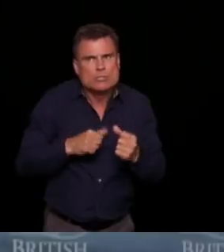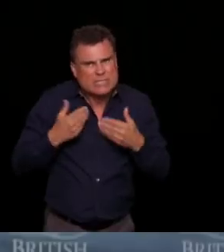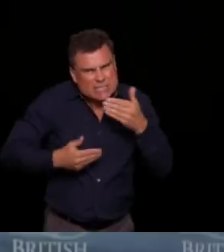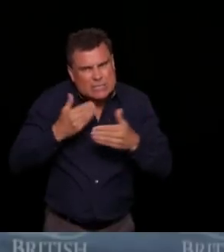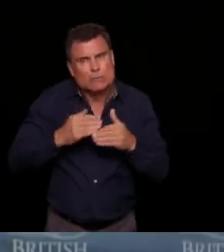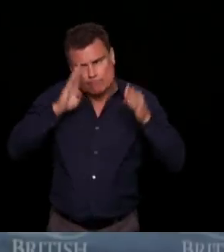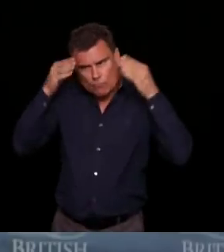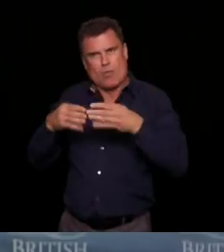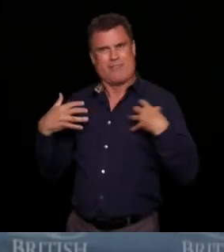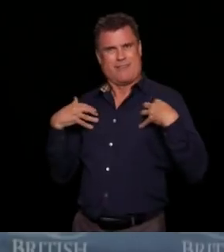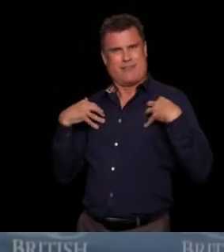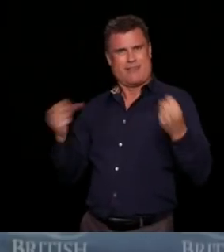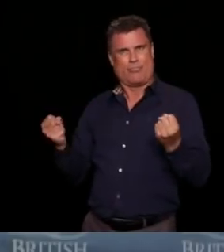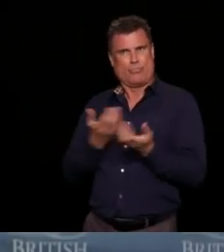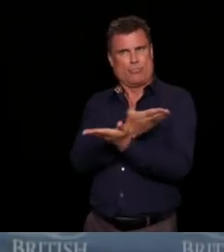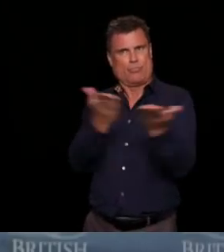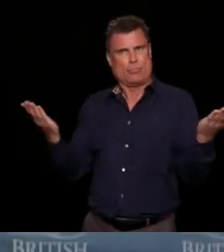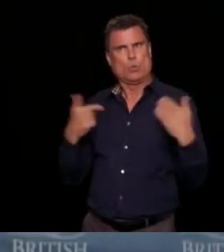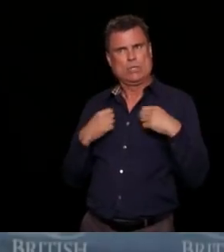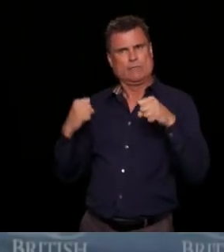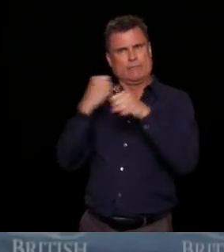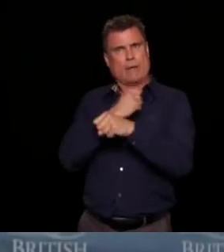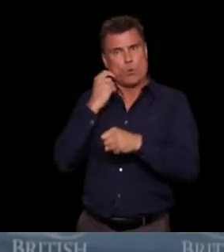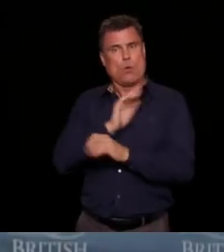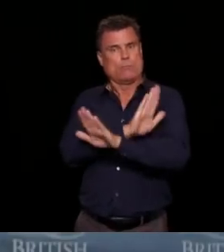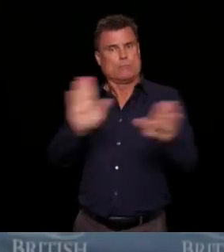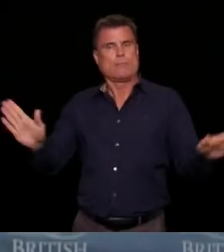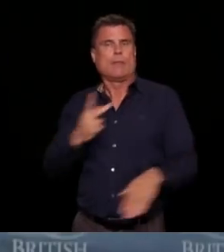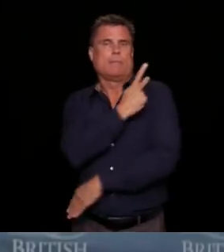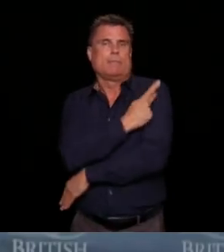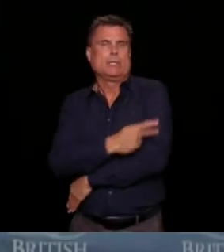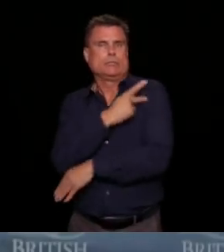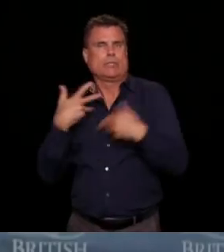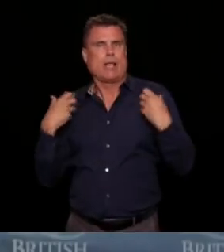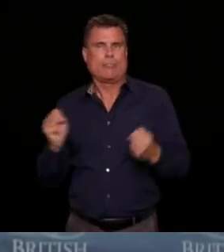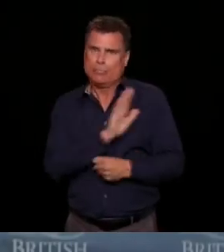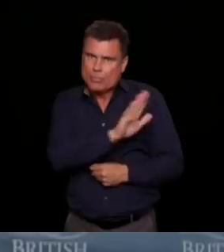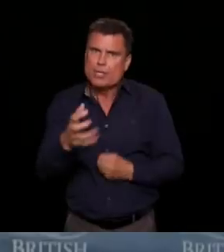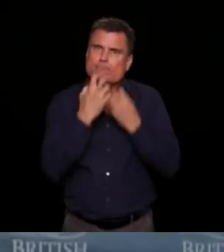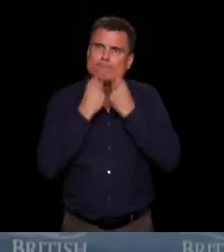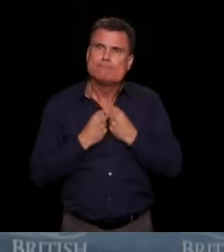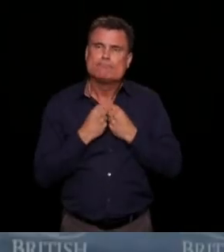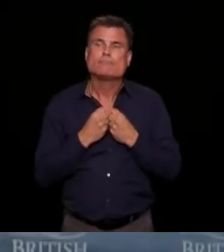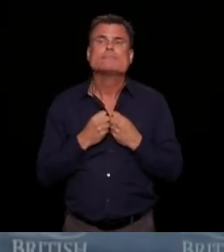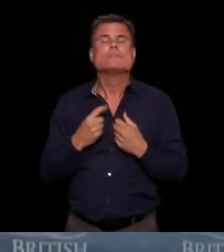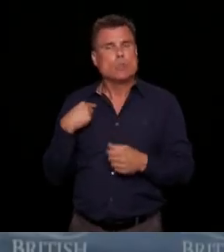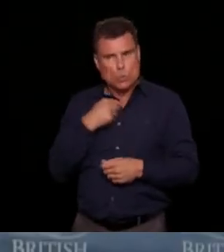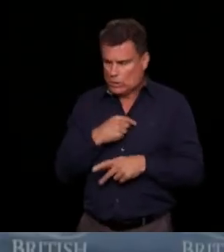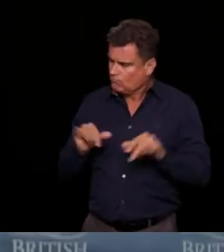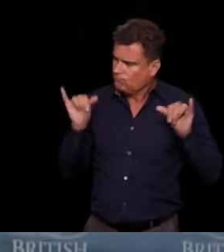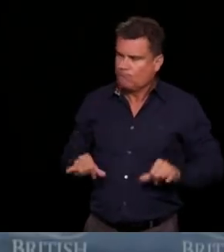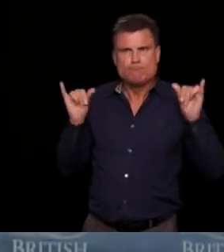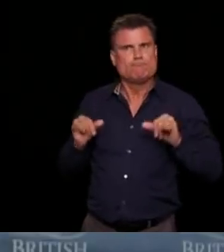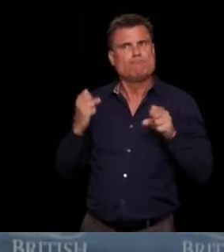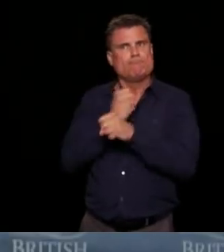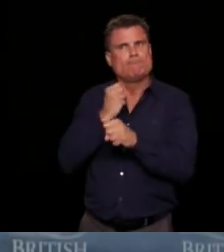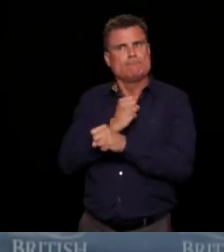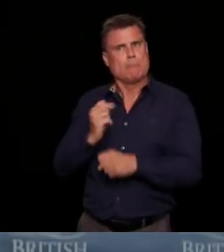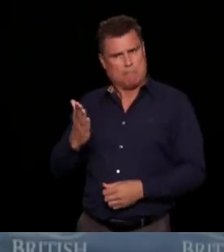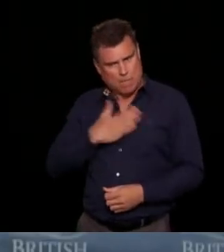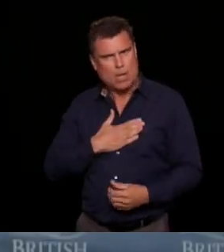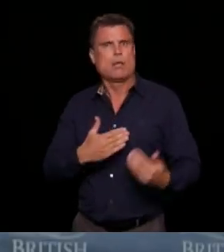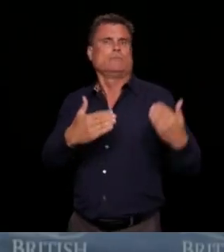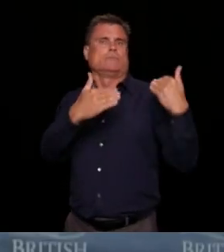counting on them. Do we continue to fight in our BC pandemic response? It's my job to say yes. It's my experience